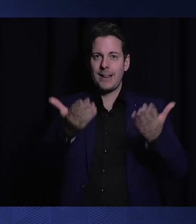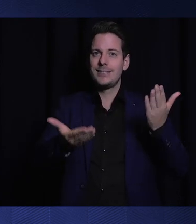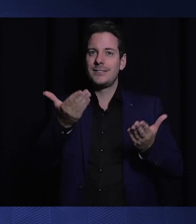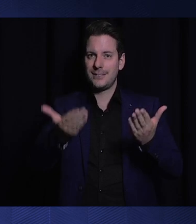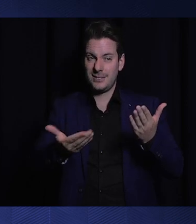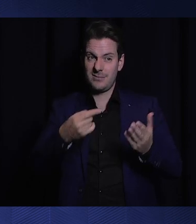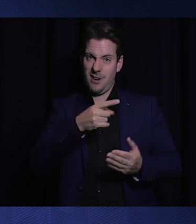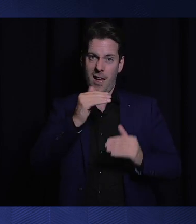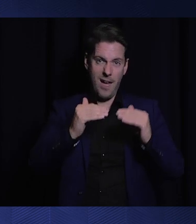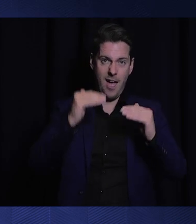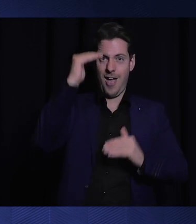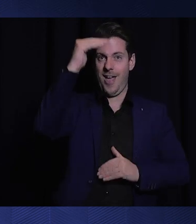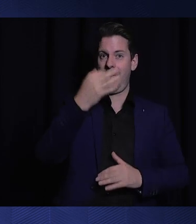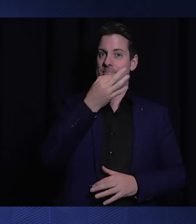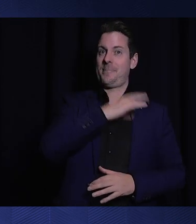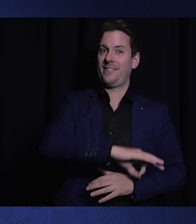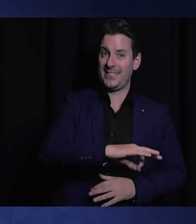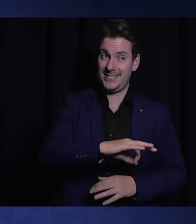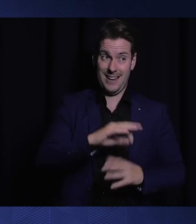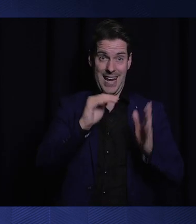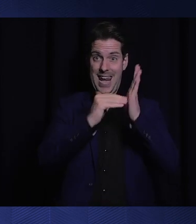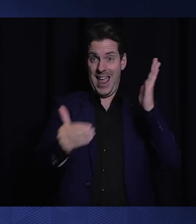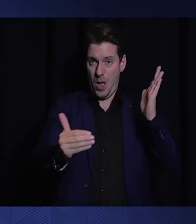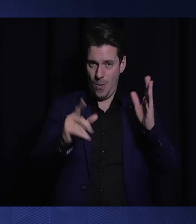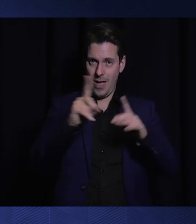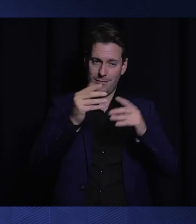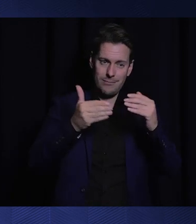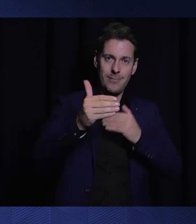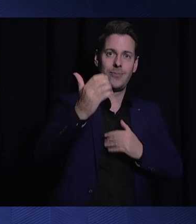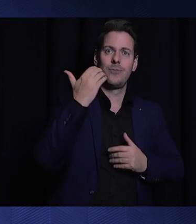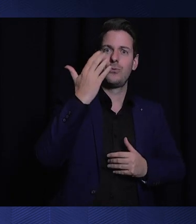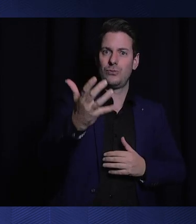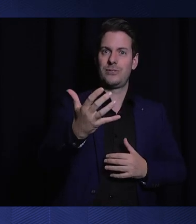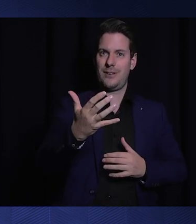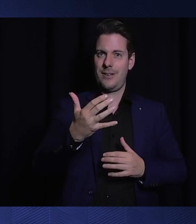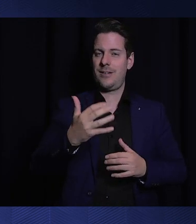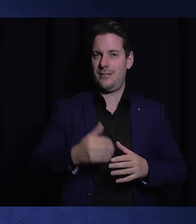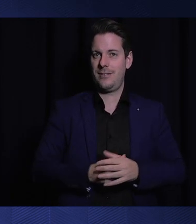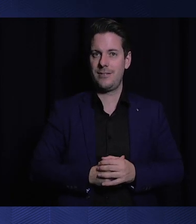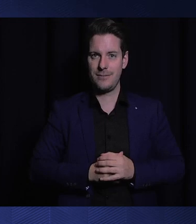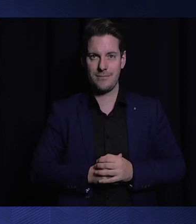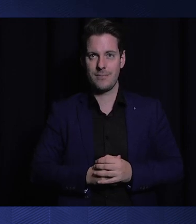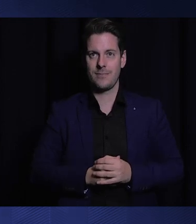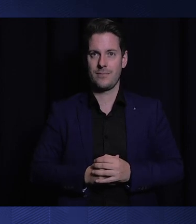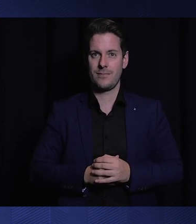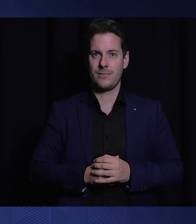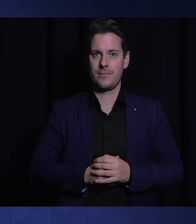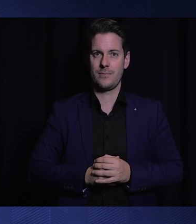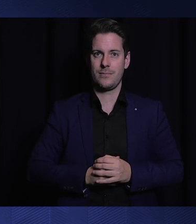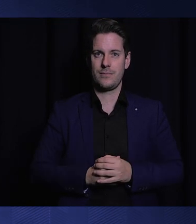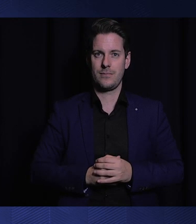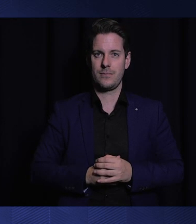benefit today and for the futures, more than 14 and 9